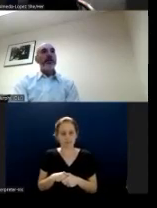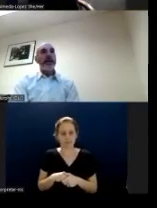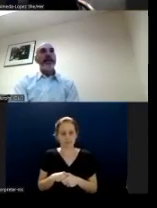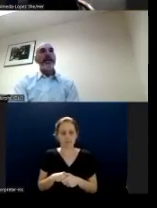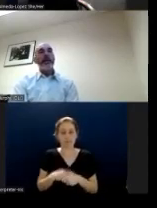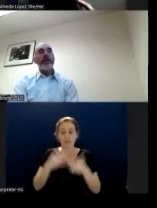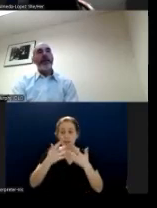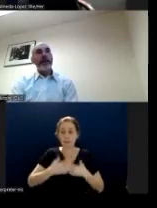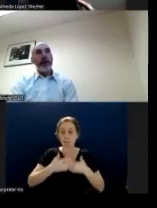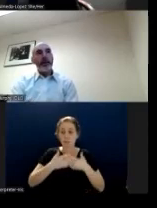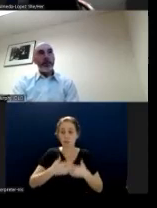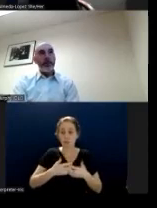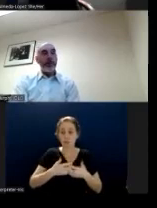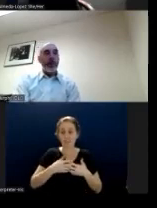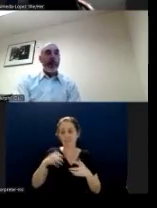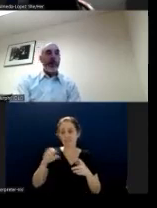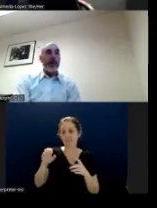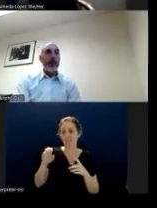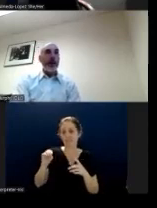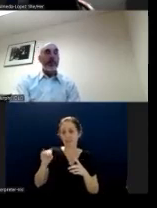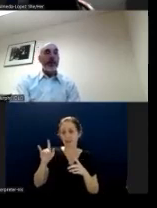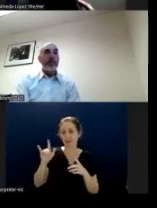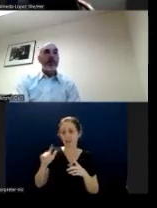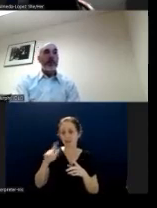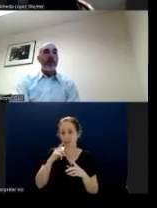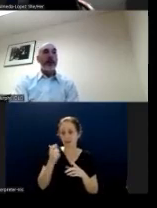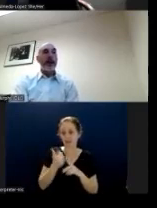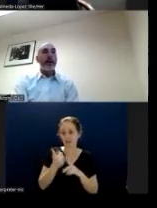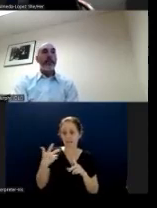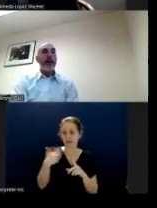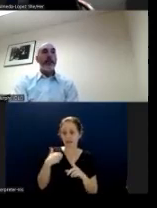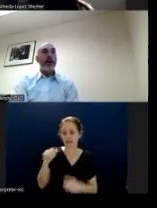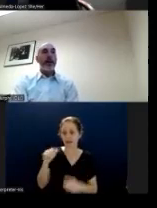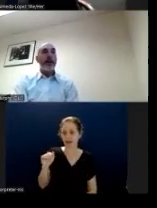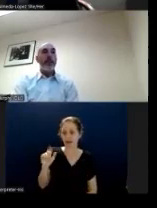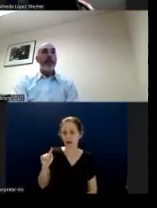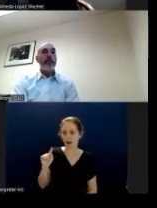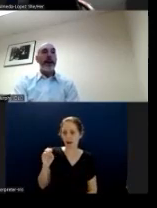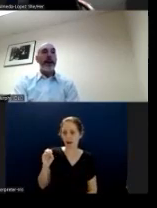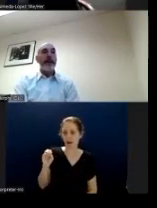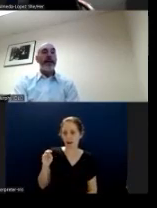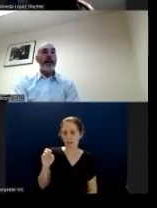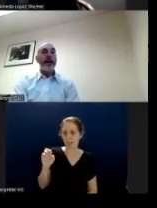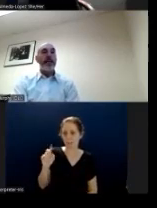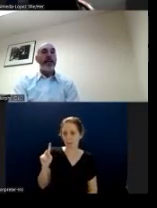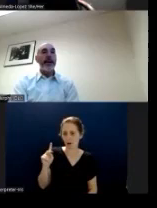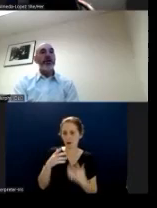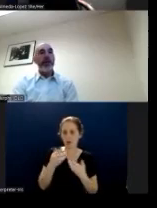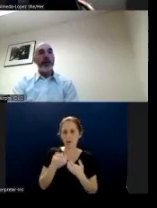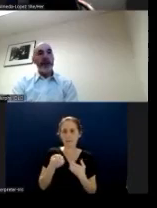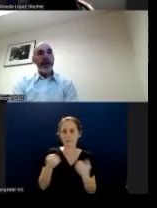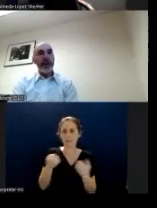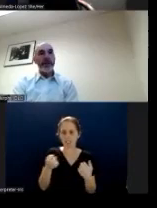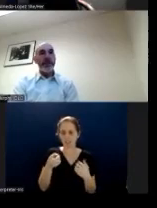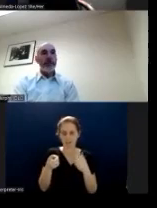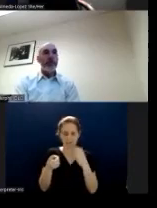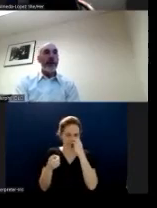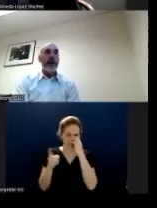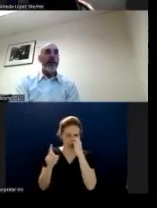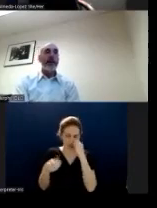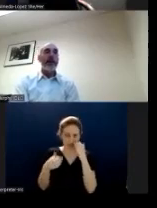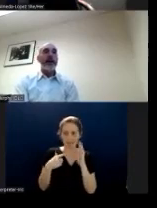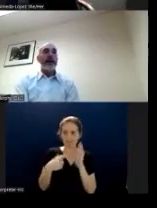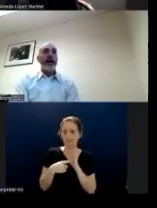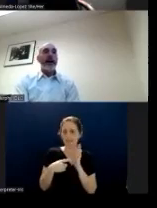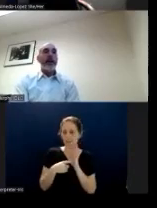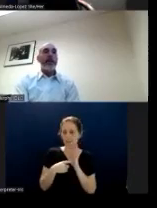Voting machines, Emily's going to talk a little bit more about the AutoMark machine when I wrap up, and that should also have a sample